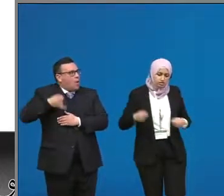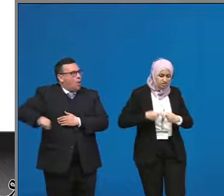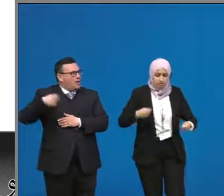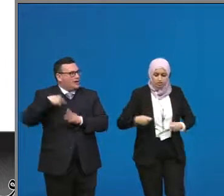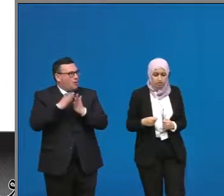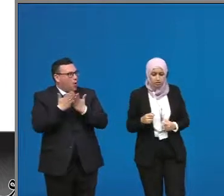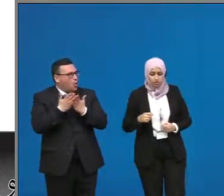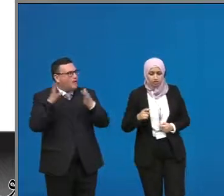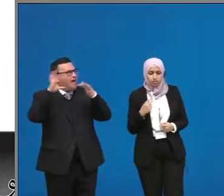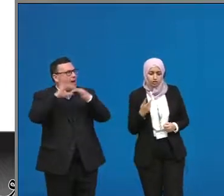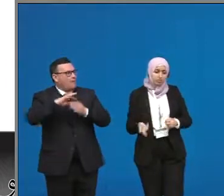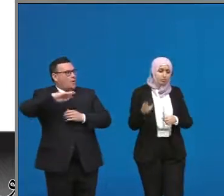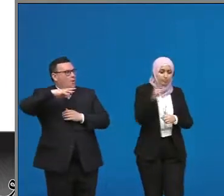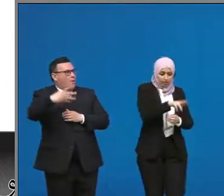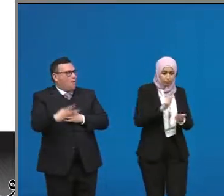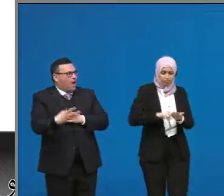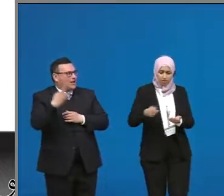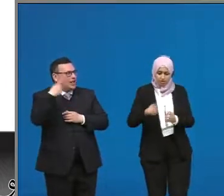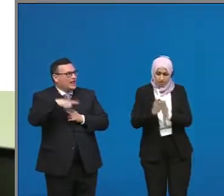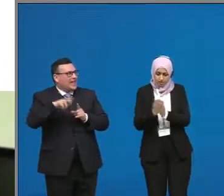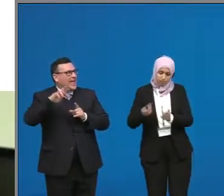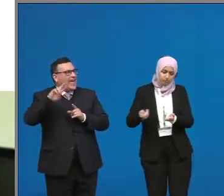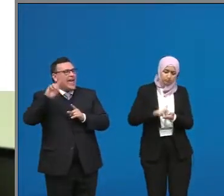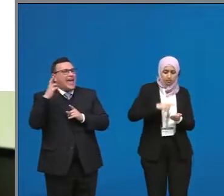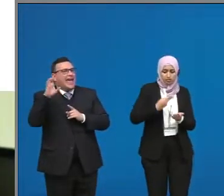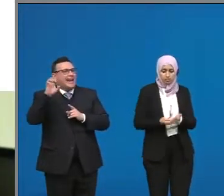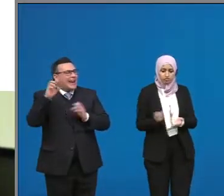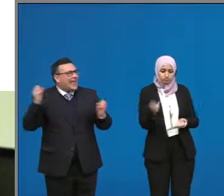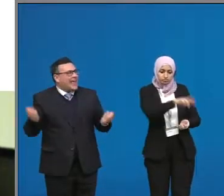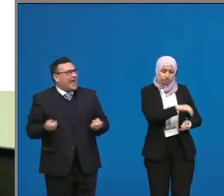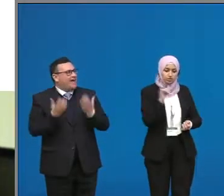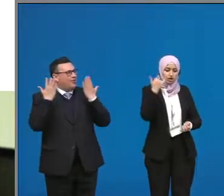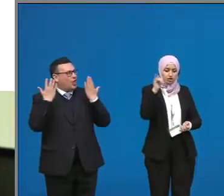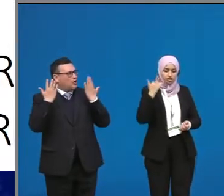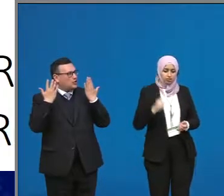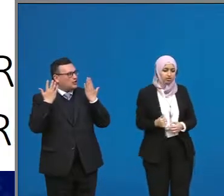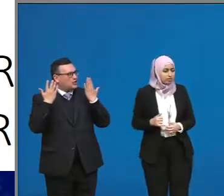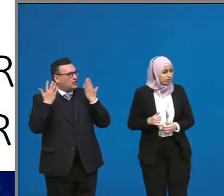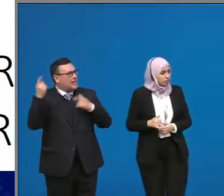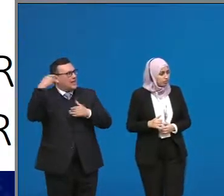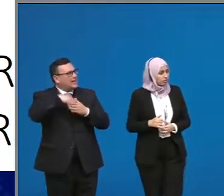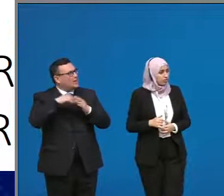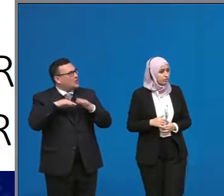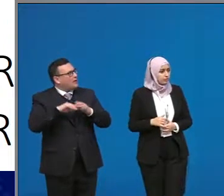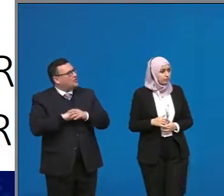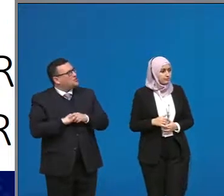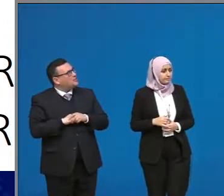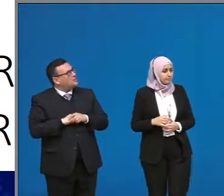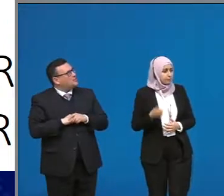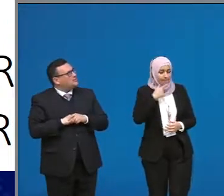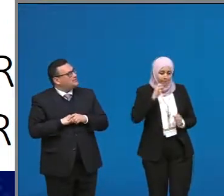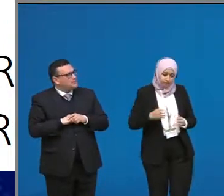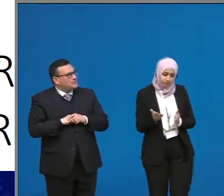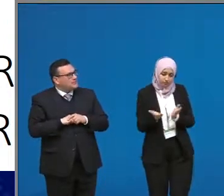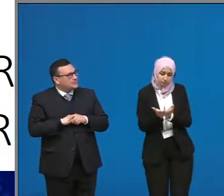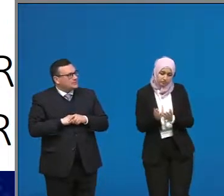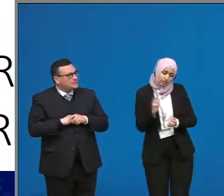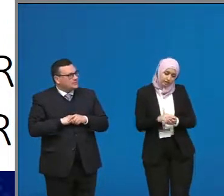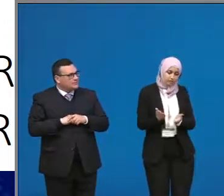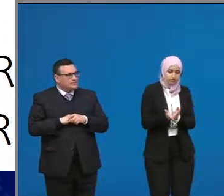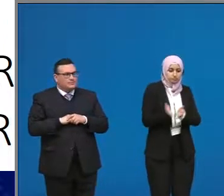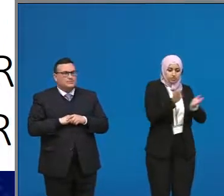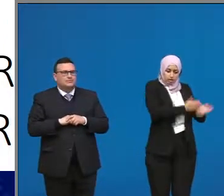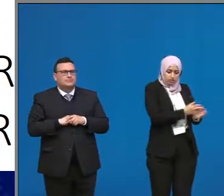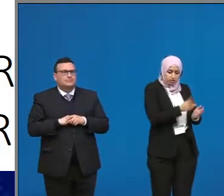of Arab Banks, and we have an e-version of the book. Now I